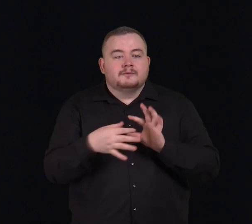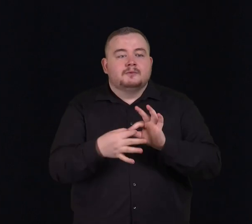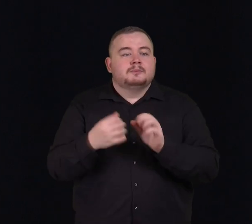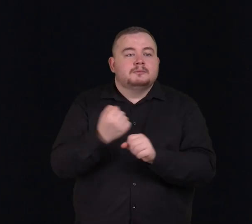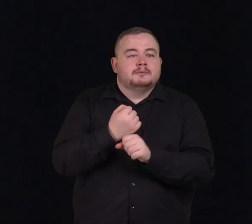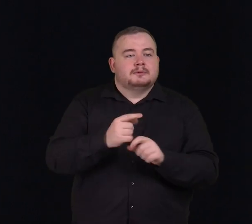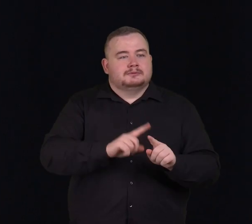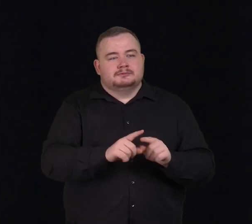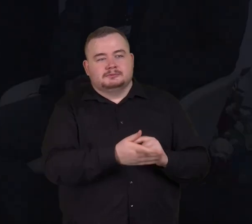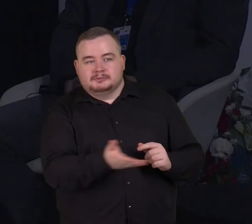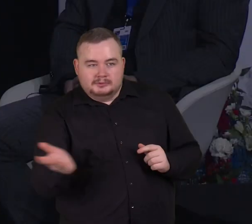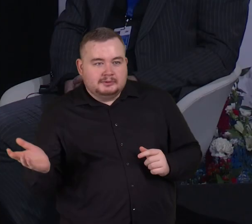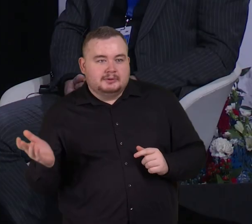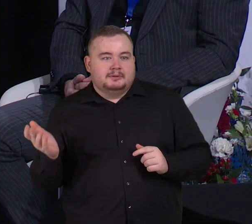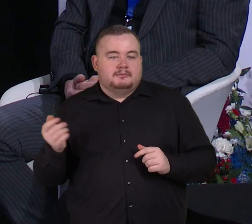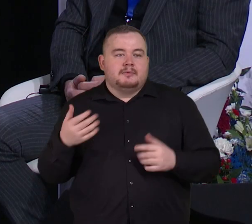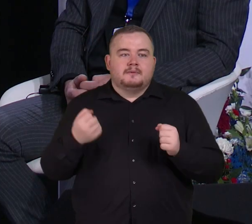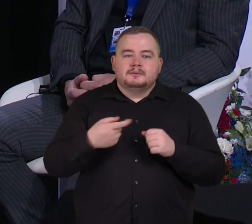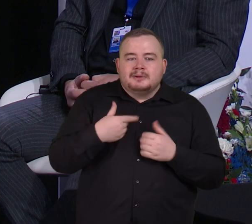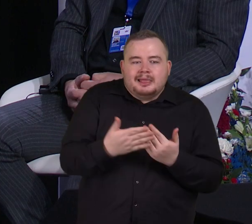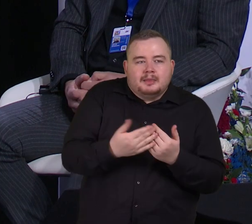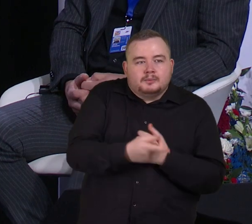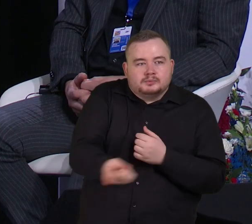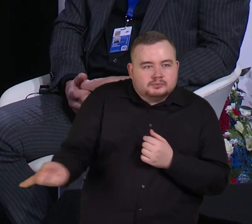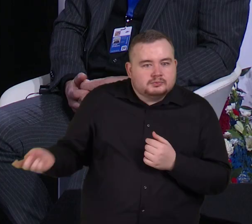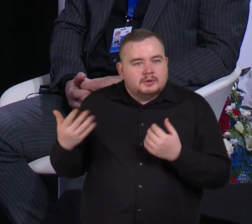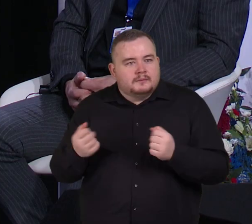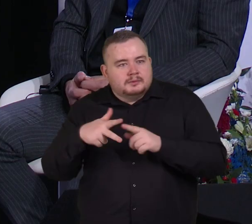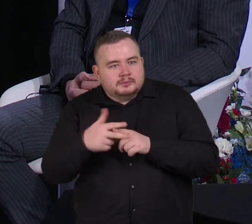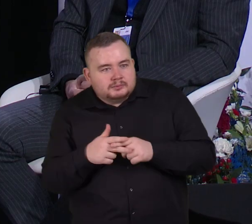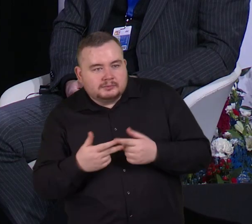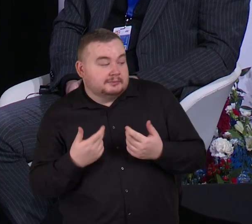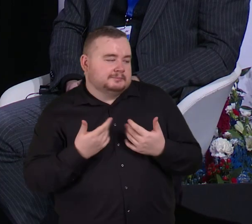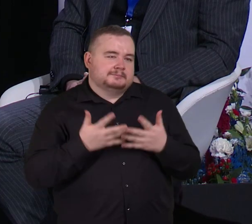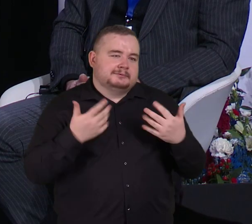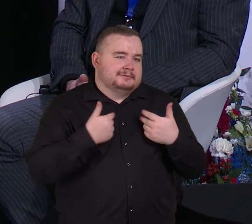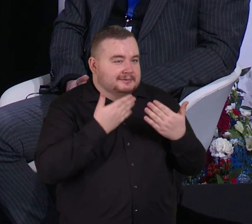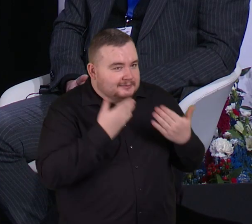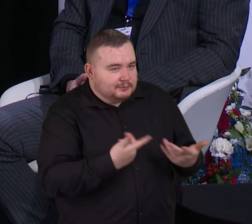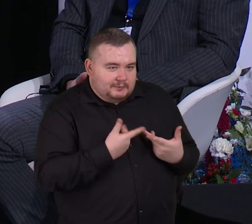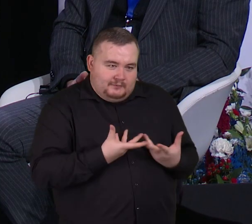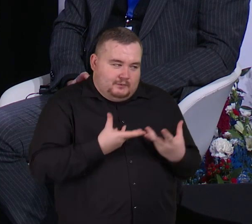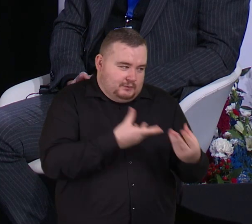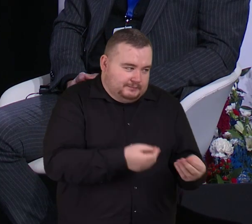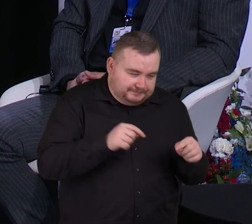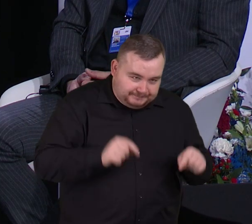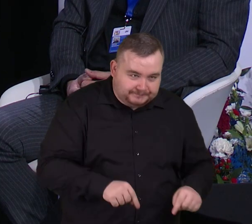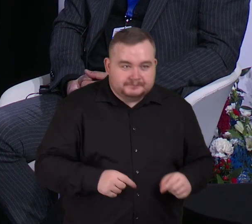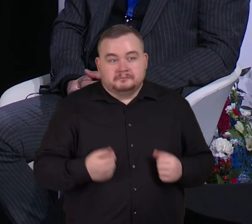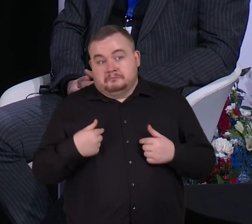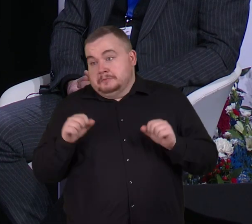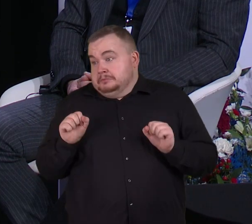instrument. Yeah, thank you for having me. And I really can add to what we just learned from Lublin, that it's always a bit